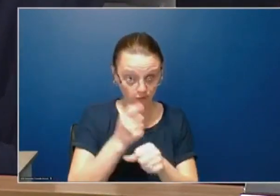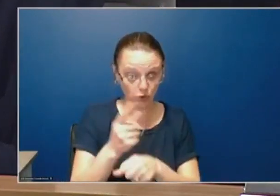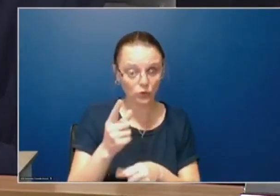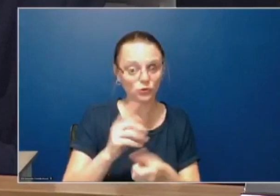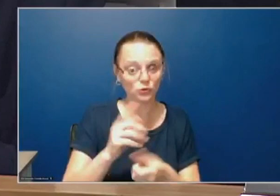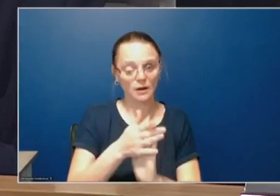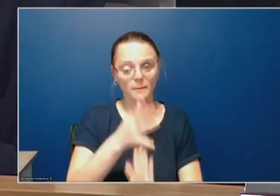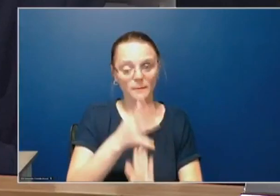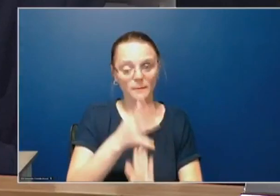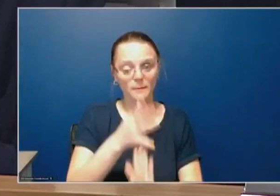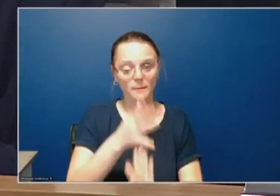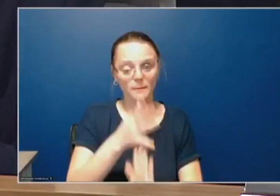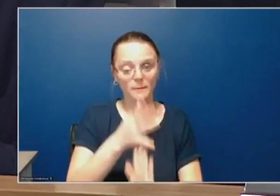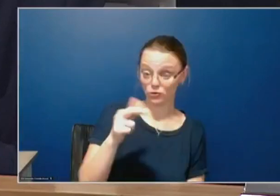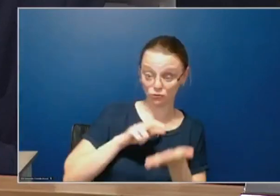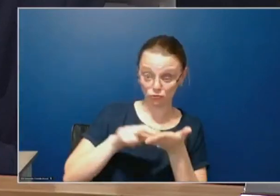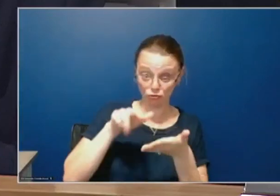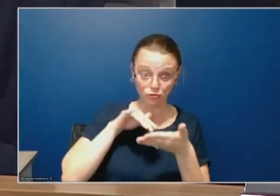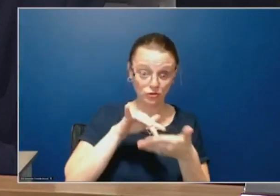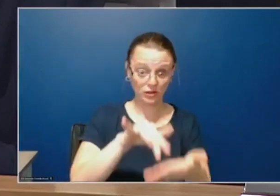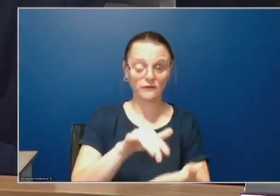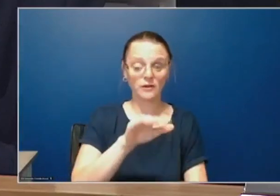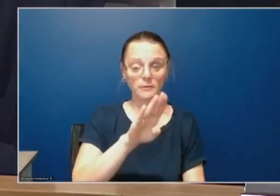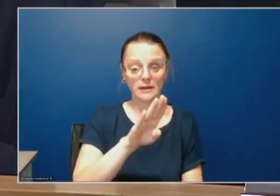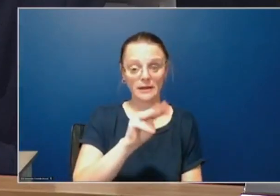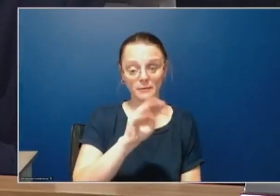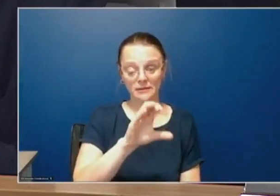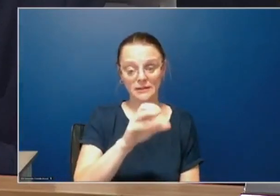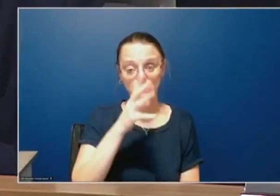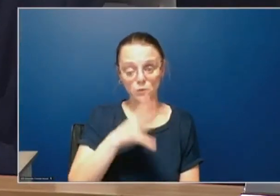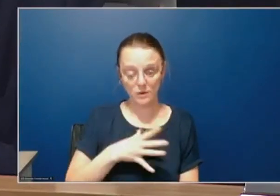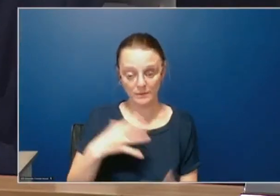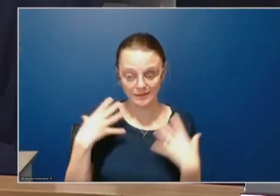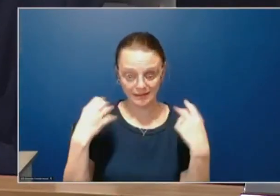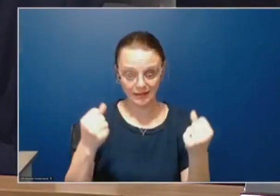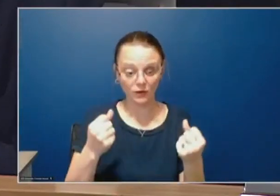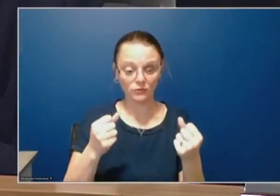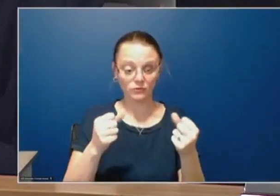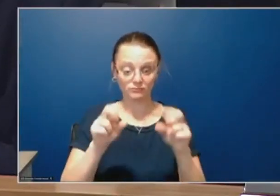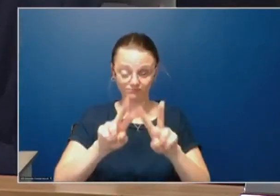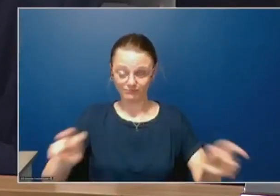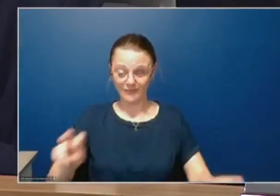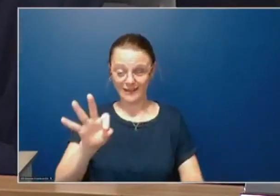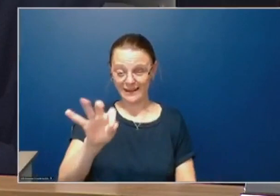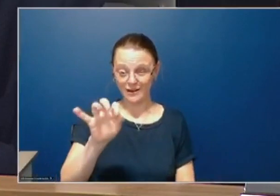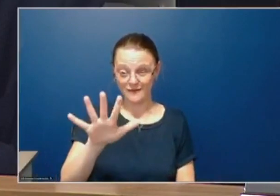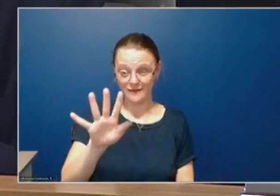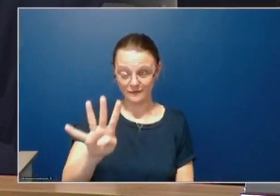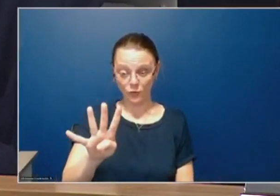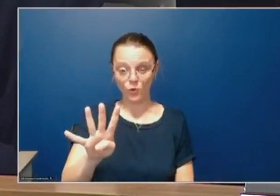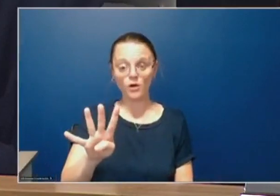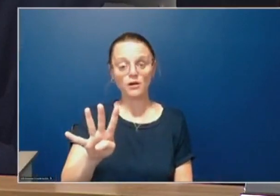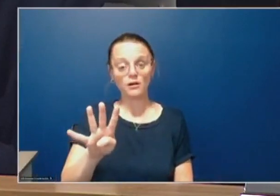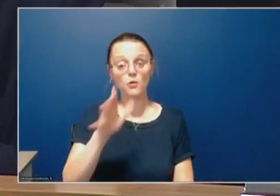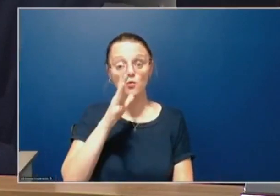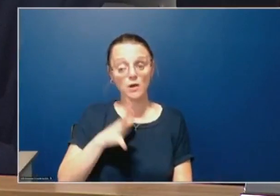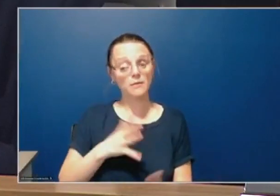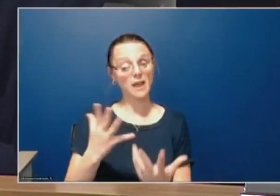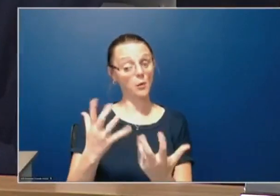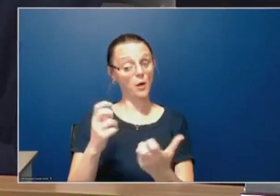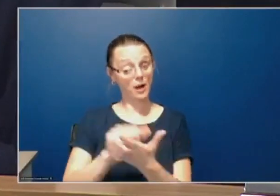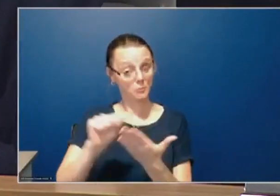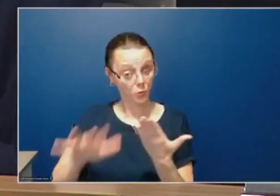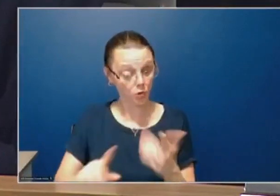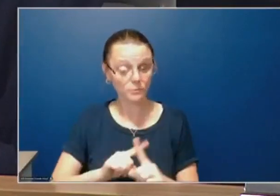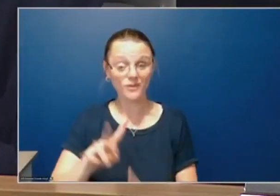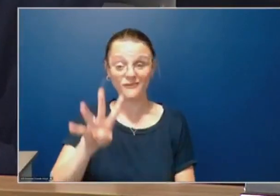2013 by the BMC Women's Health studied a sample of 954 abortion-seeking women and found that